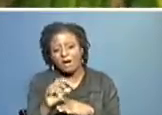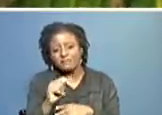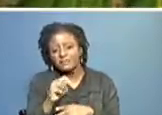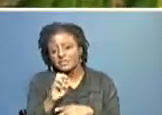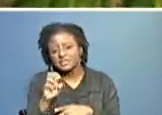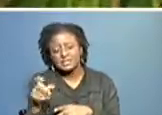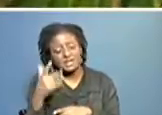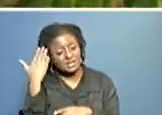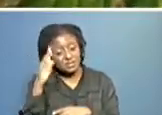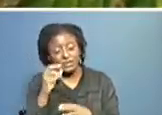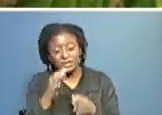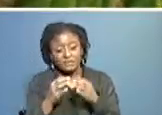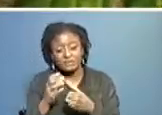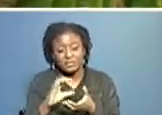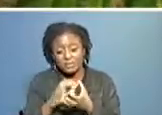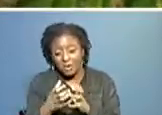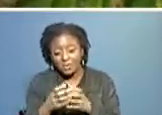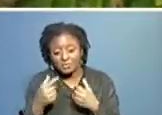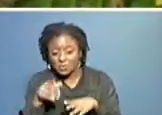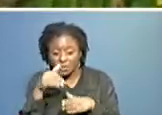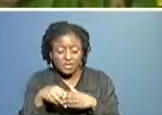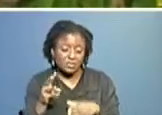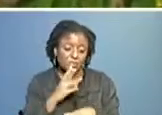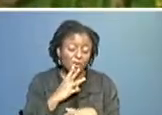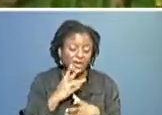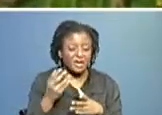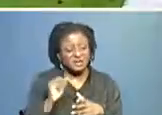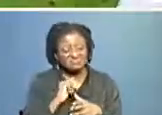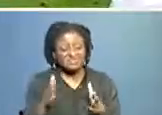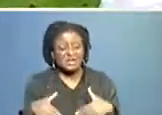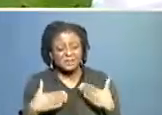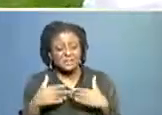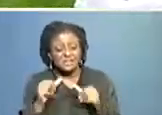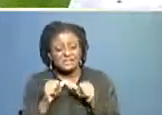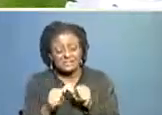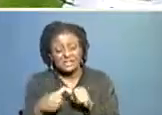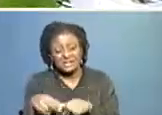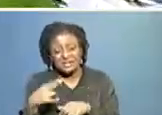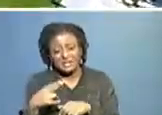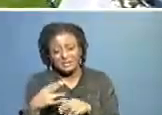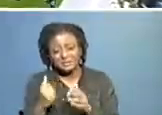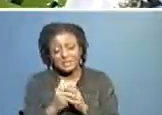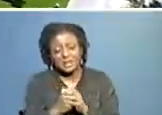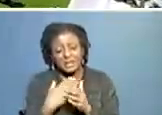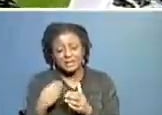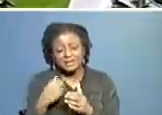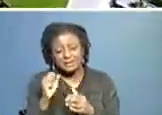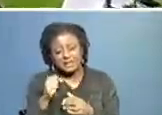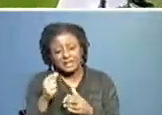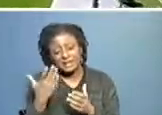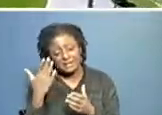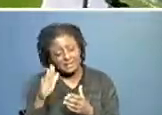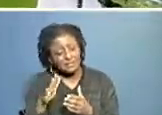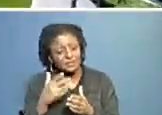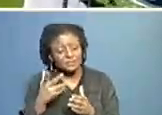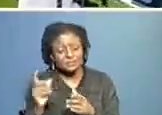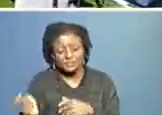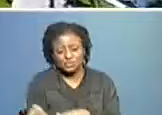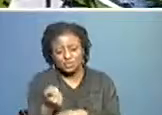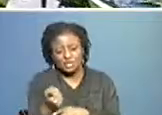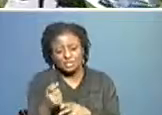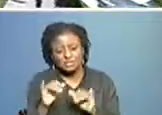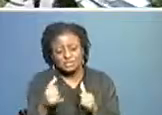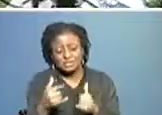going in the water or in the rough, but I was happy it stayed up, laid up, and yeah, I don't know. The shot just